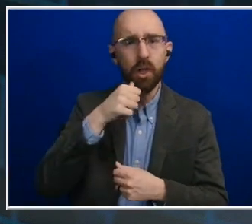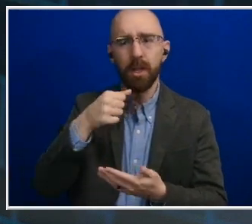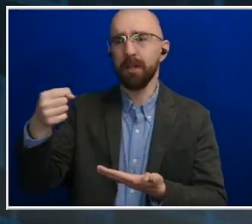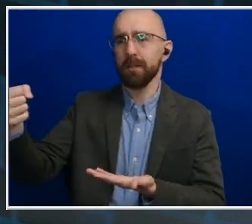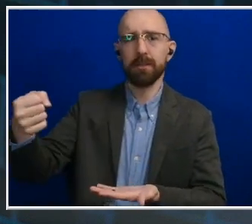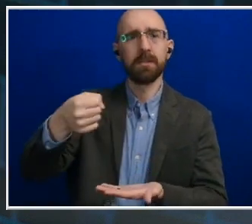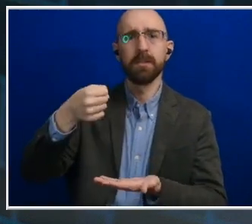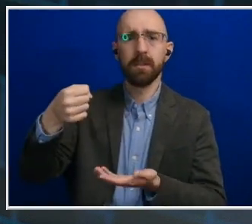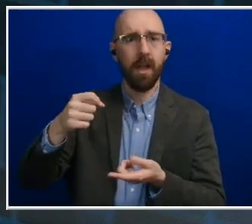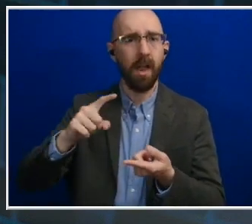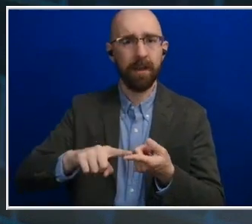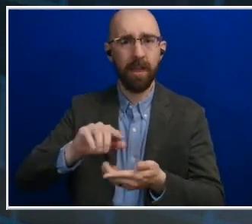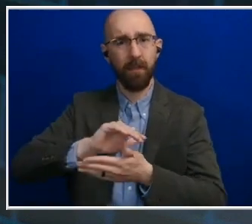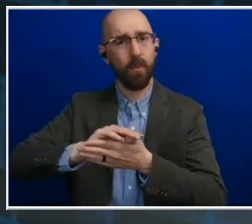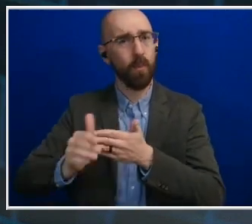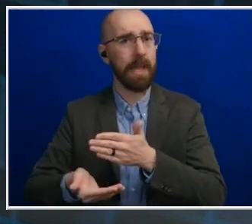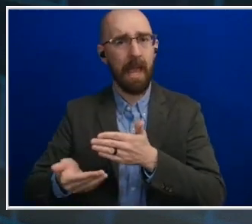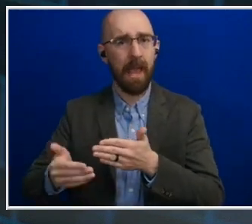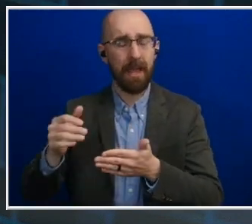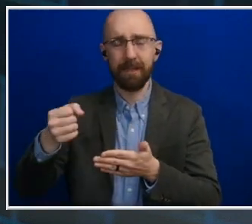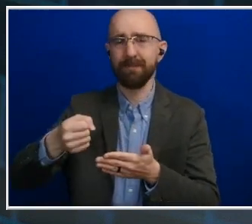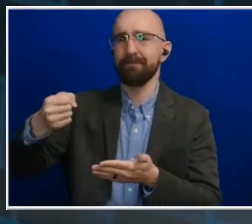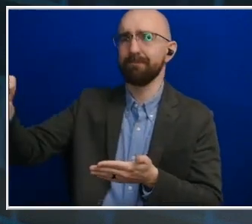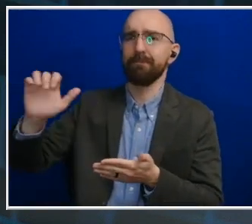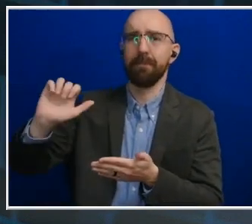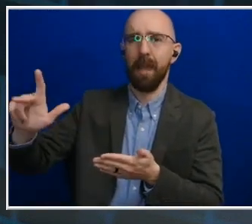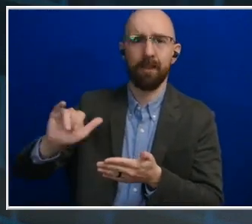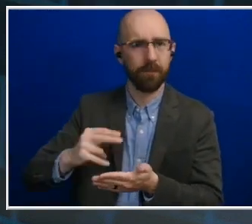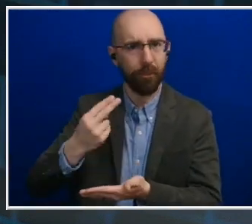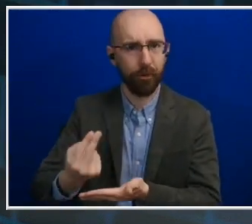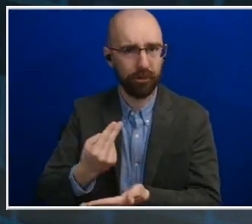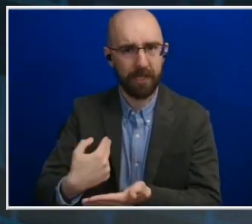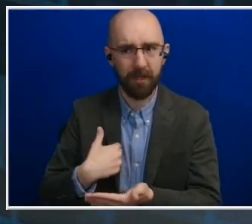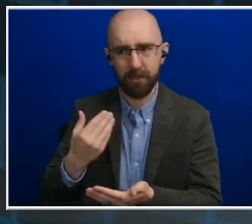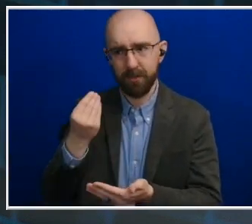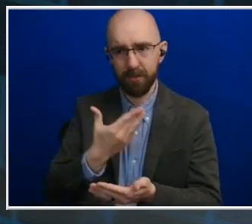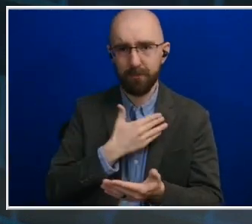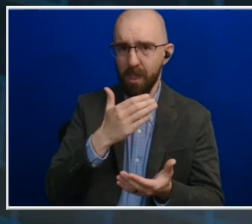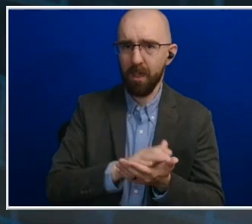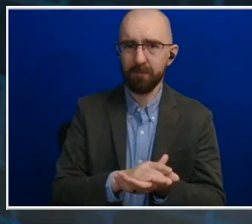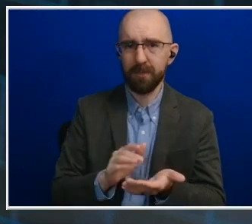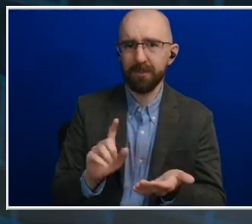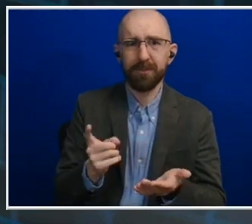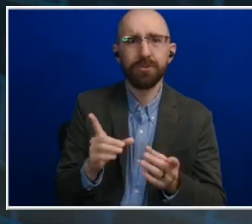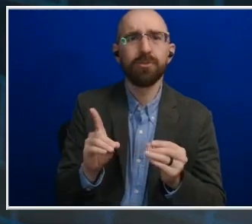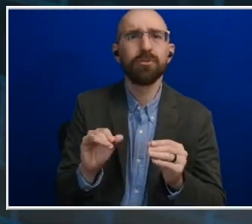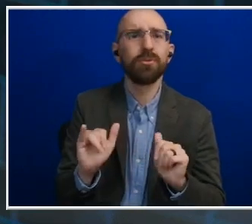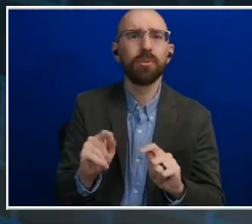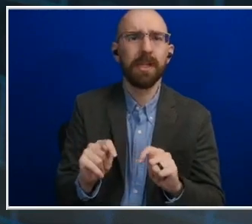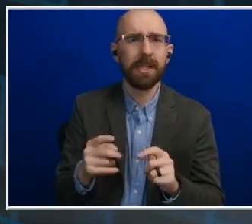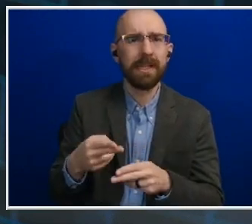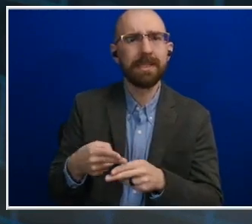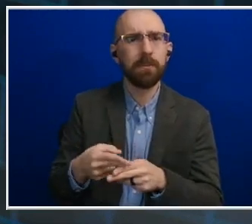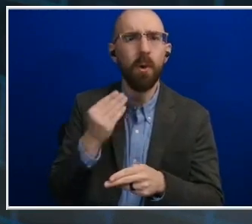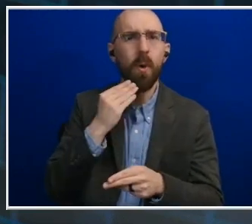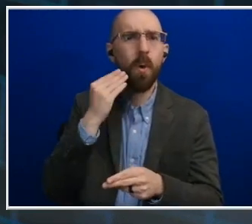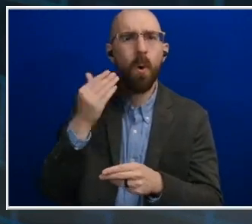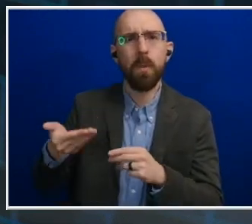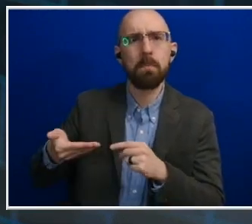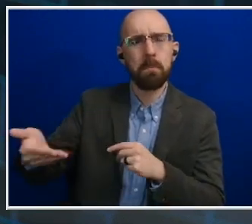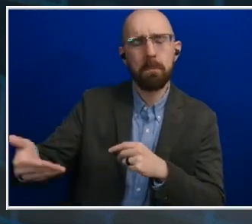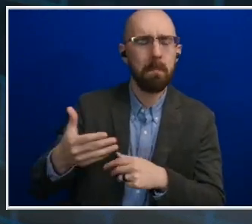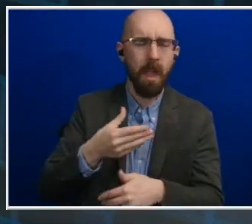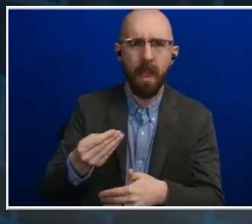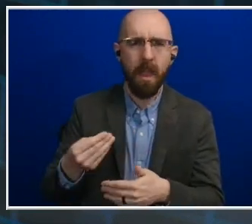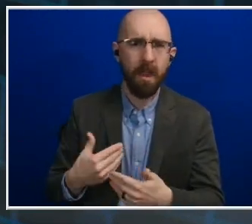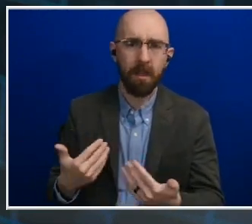weekend. And it was Thursday. So I told my husband, I was like, hey, let's just do this. Let's do a temporary home for her. And then